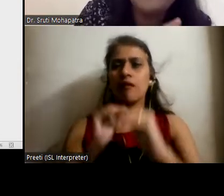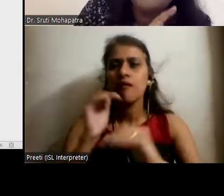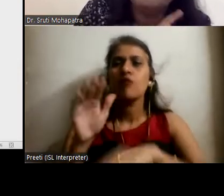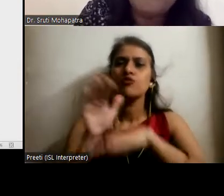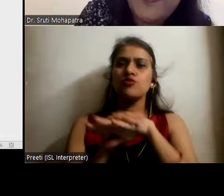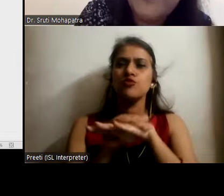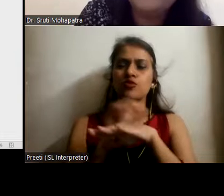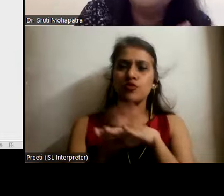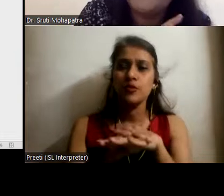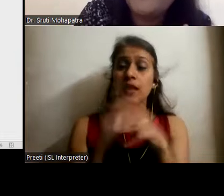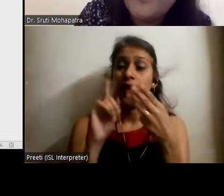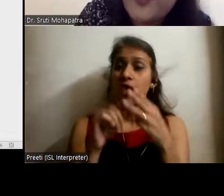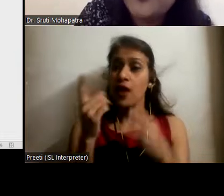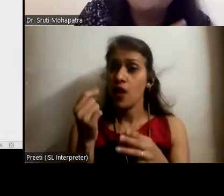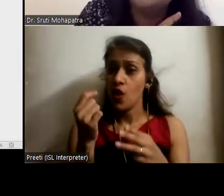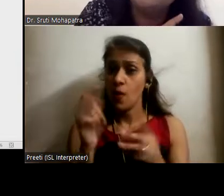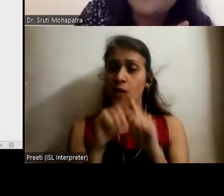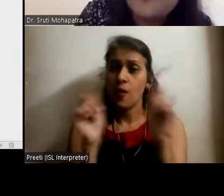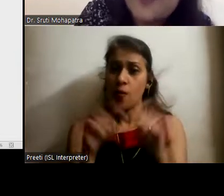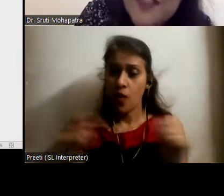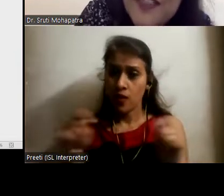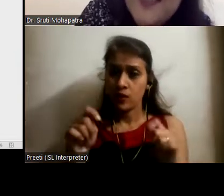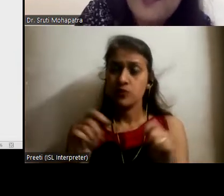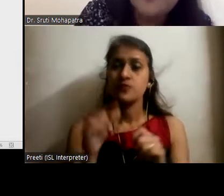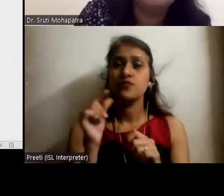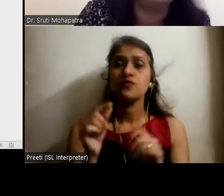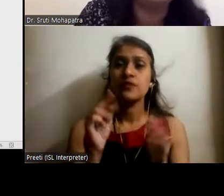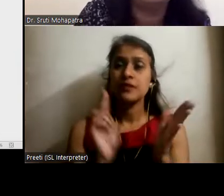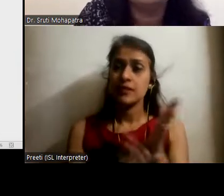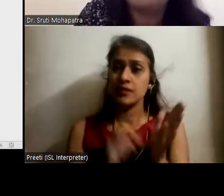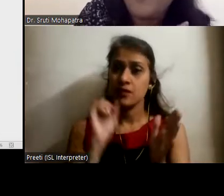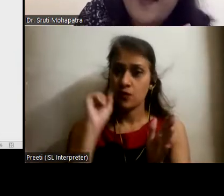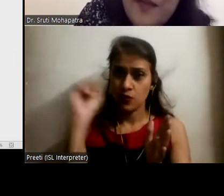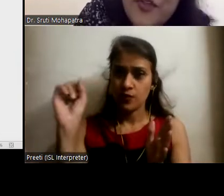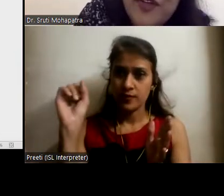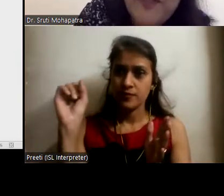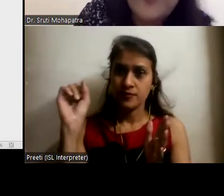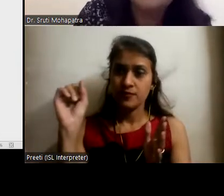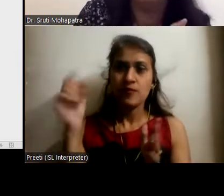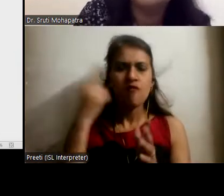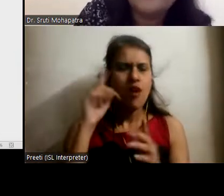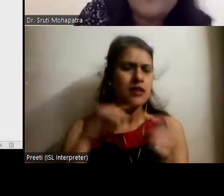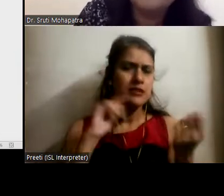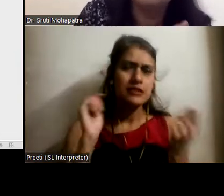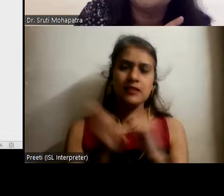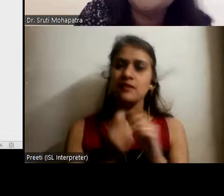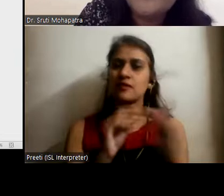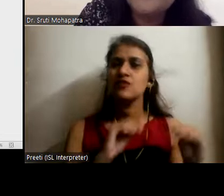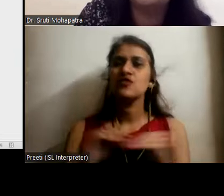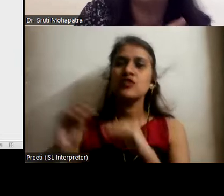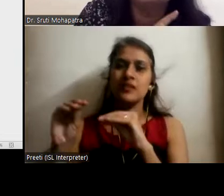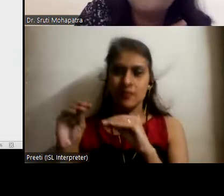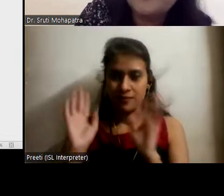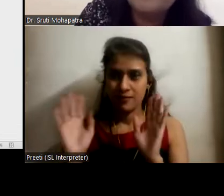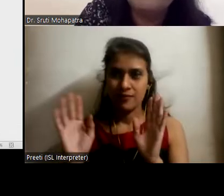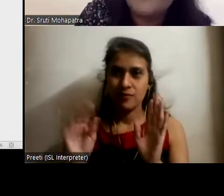model, and finally the United Nations in 2016 brought about a paradigm shift with the United